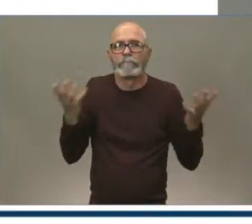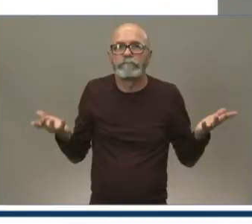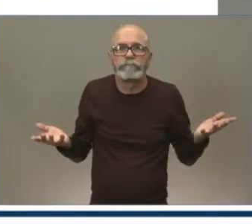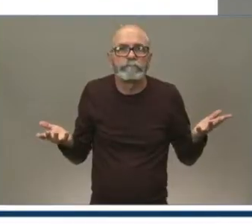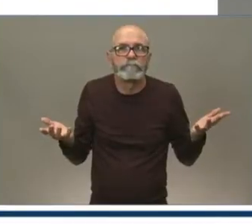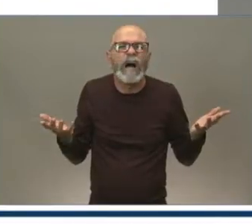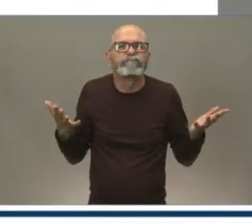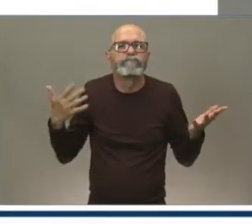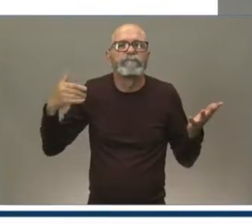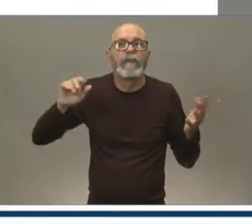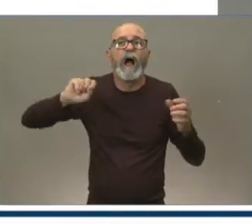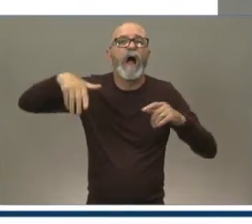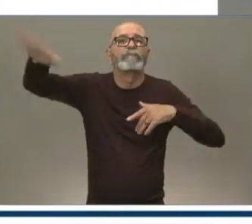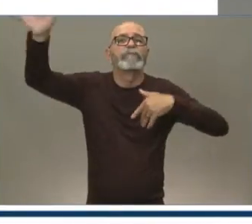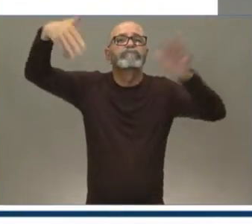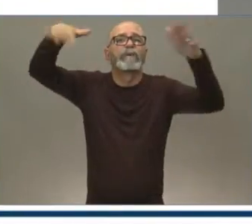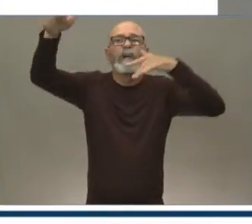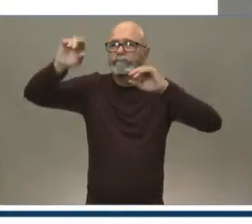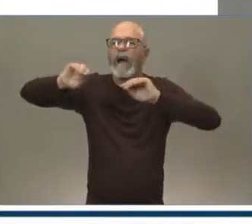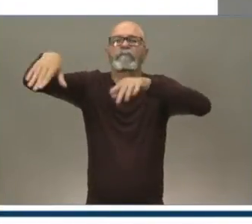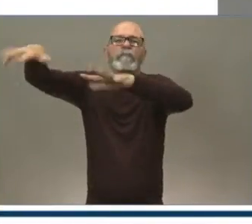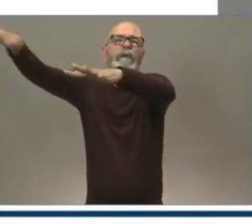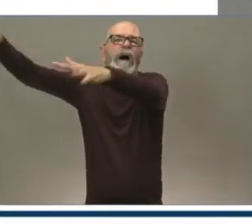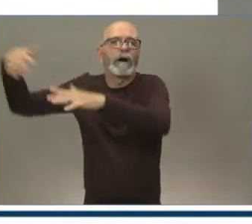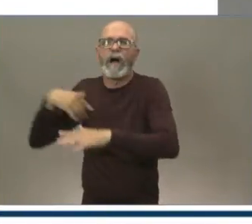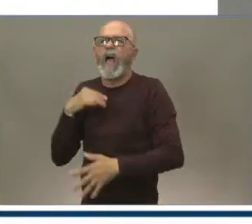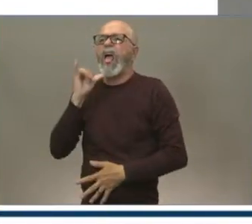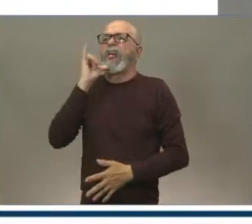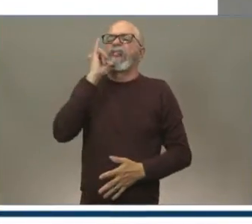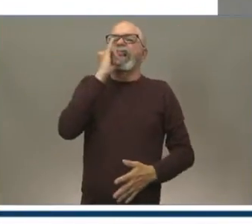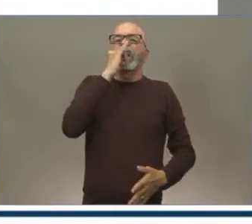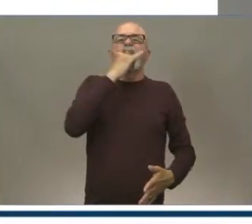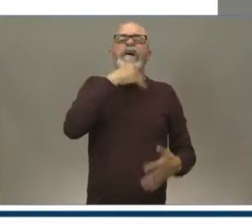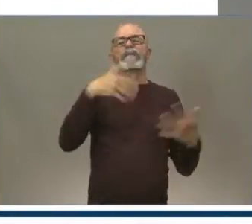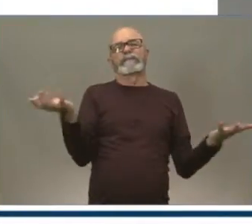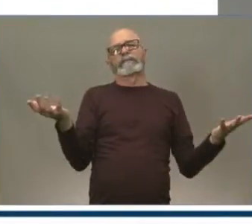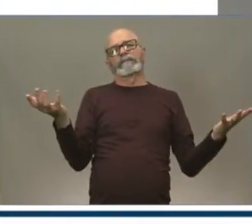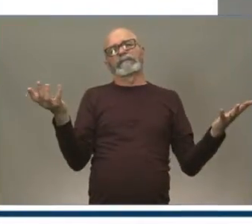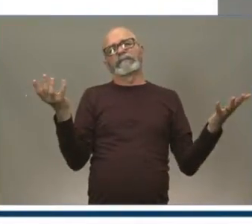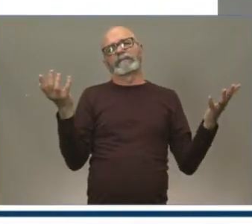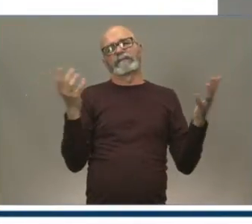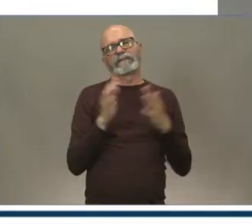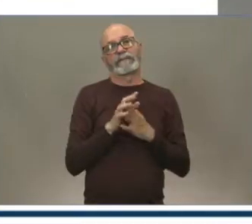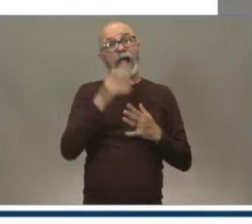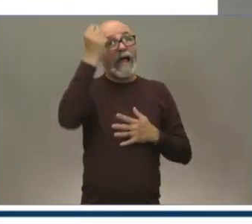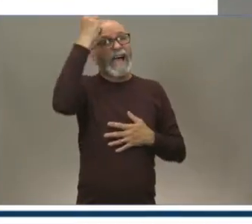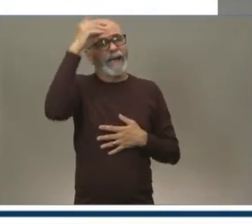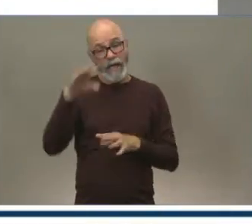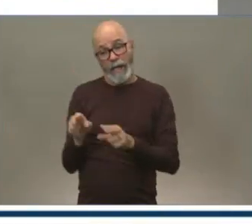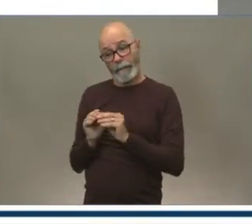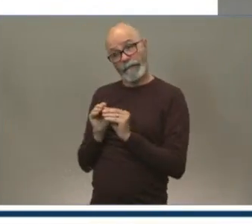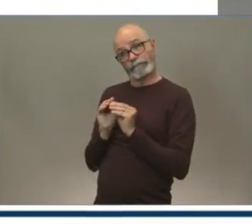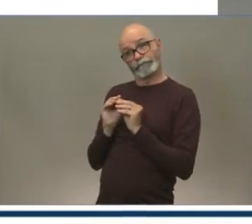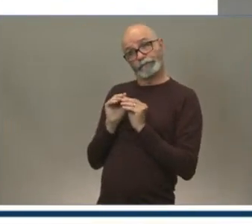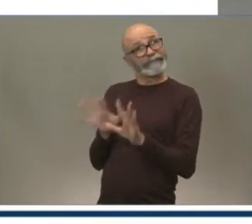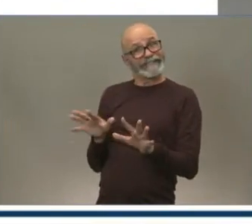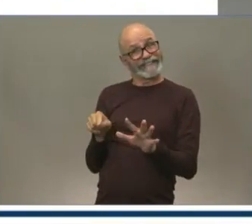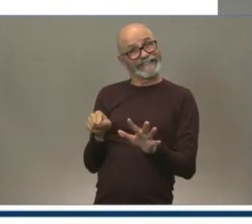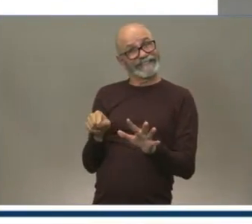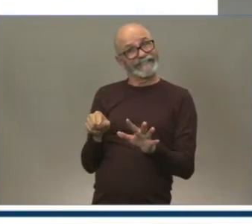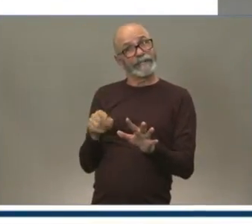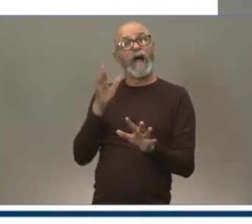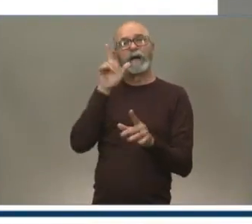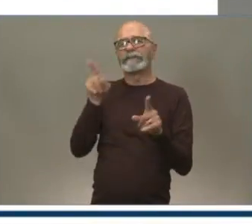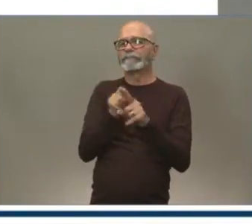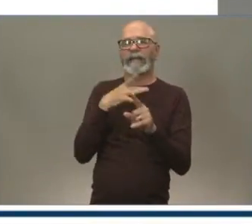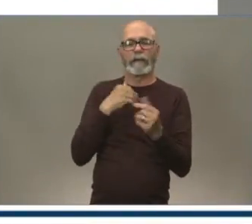time period. So the increased infectiousness and the speed at which this can go in cycles of transmission